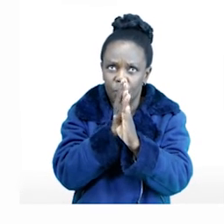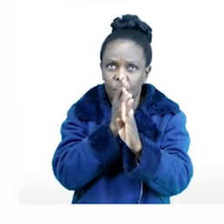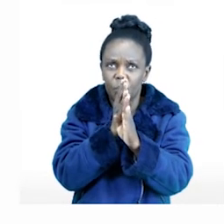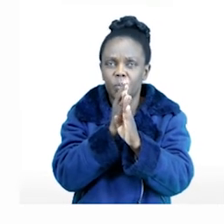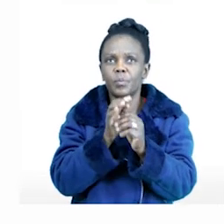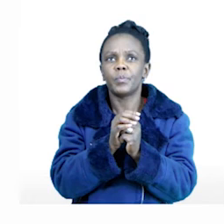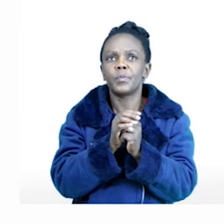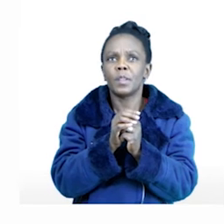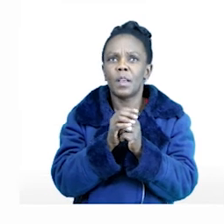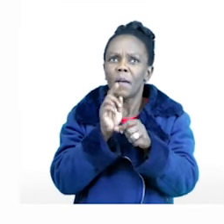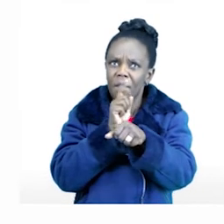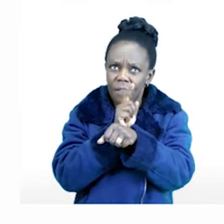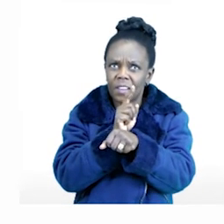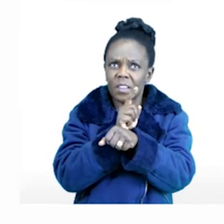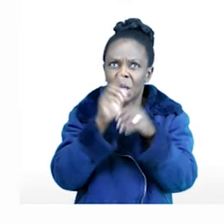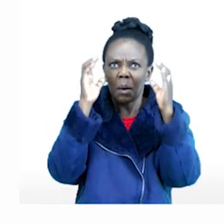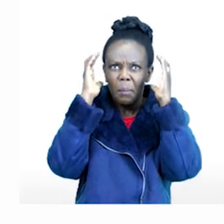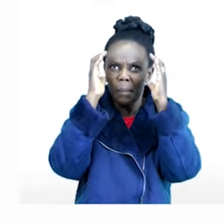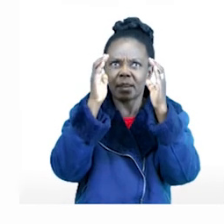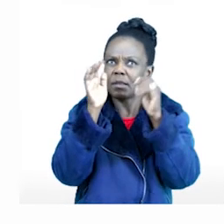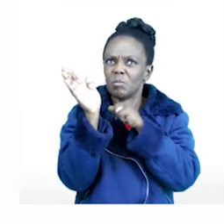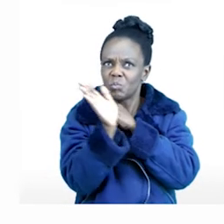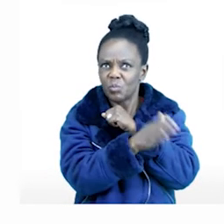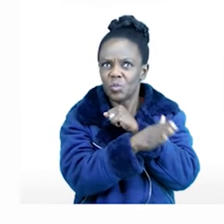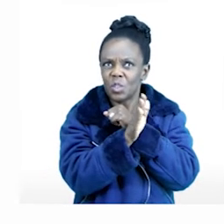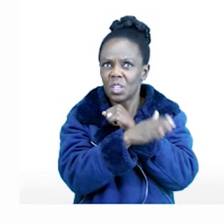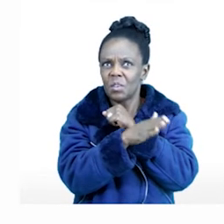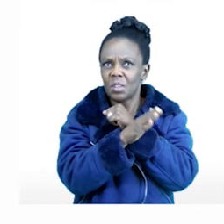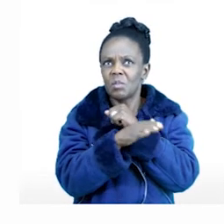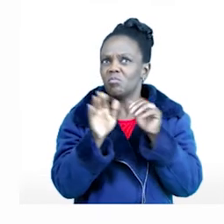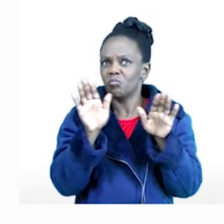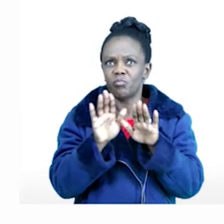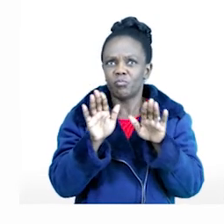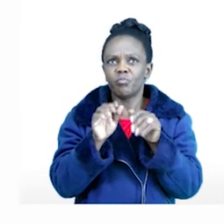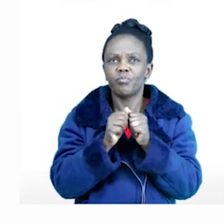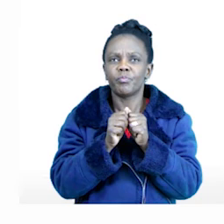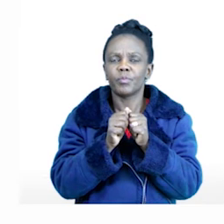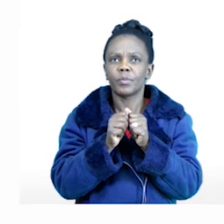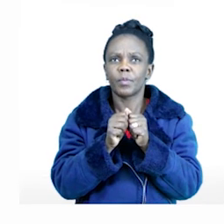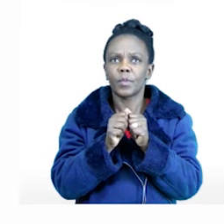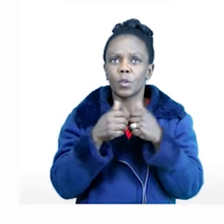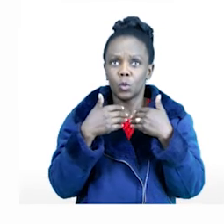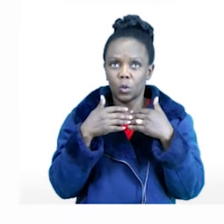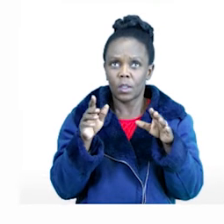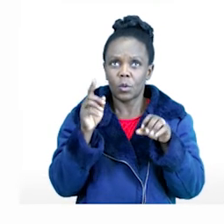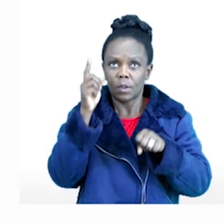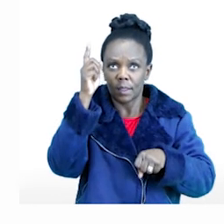that will be wrong. The next one you can do by yourself as well as the rest to